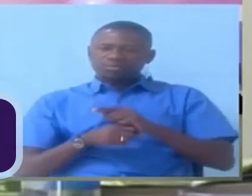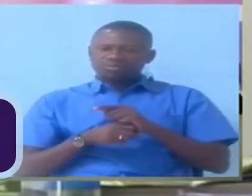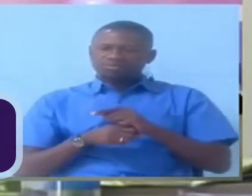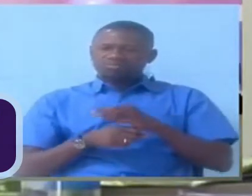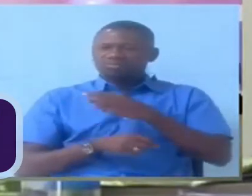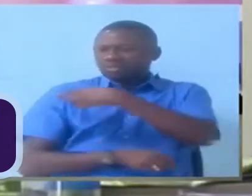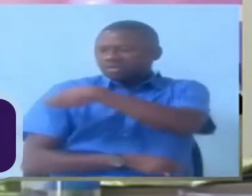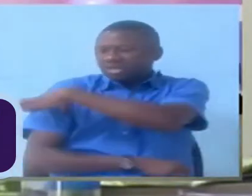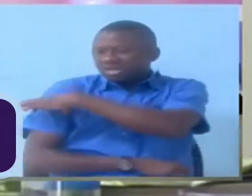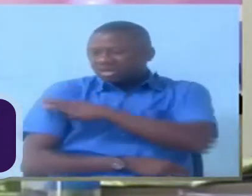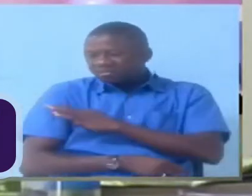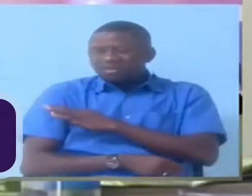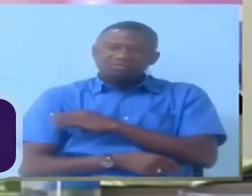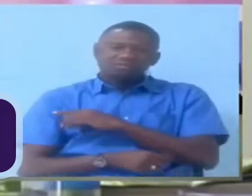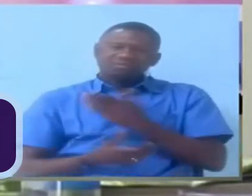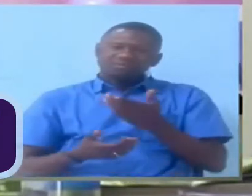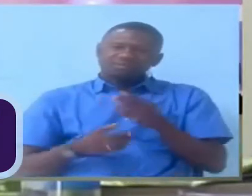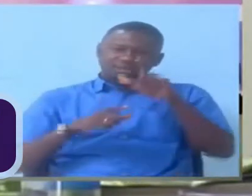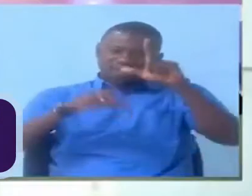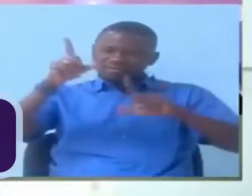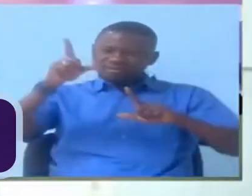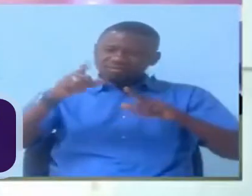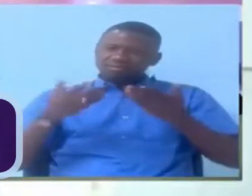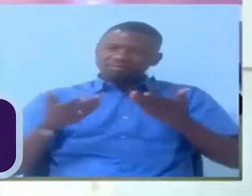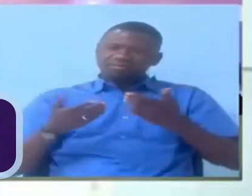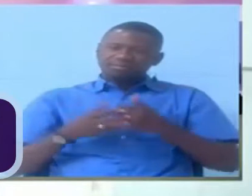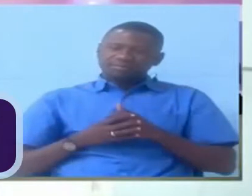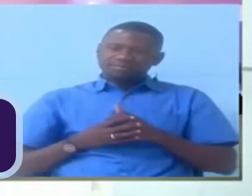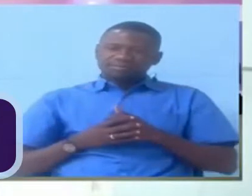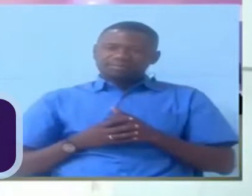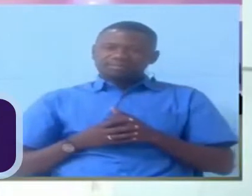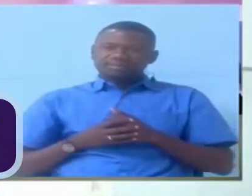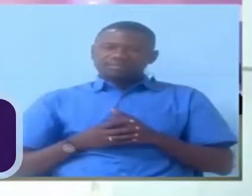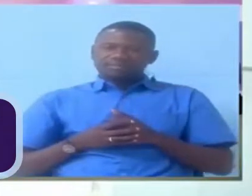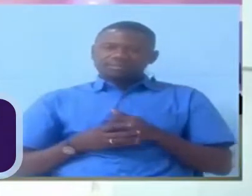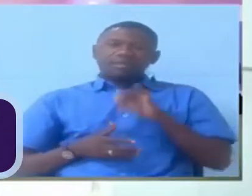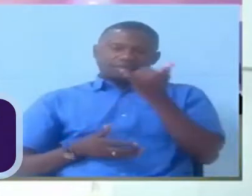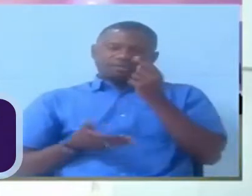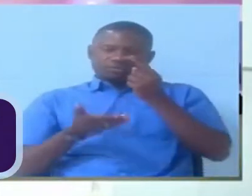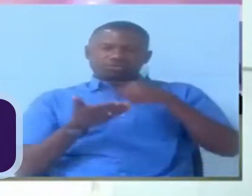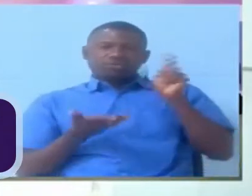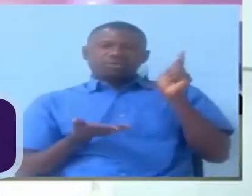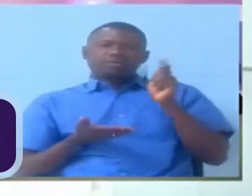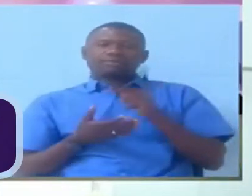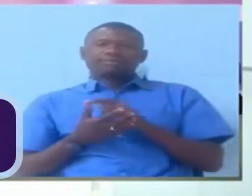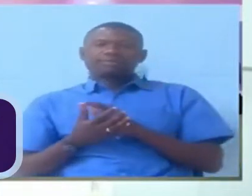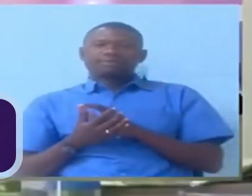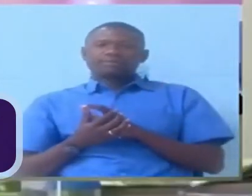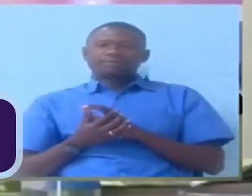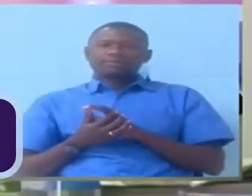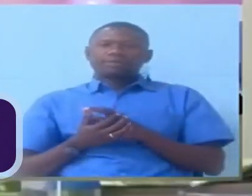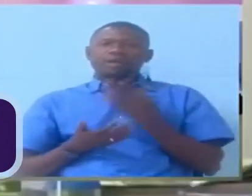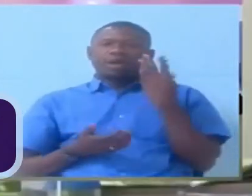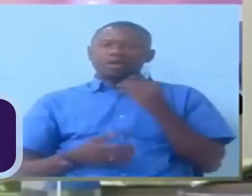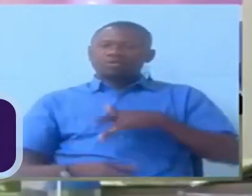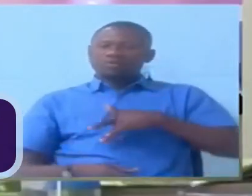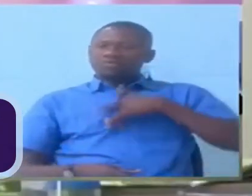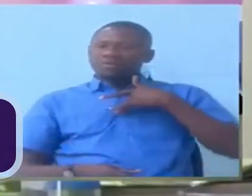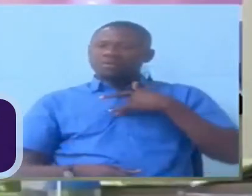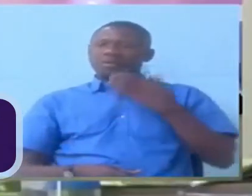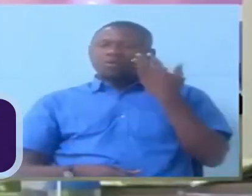2007 lo yenge staff sergeant noti. But of course the duration between a sergeant and a staff sergeant was almost 8 years. 8 years. Bari